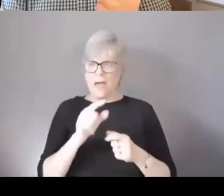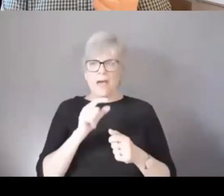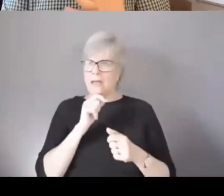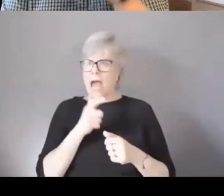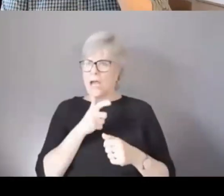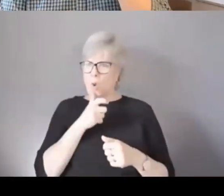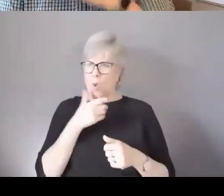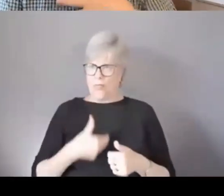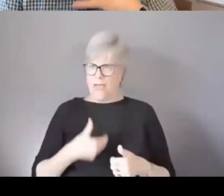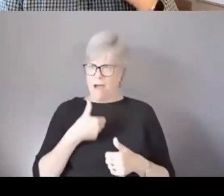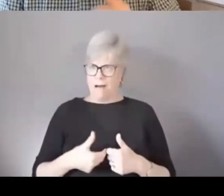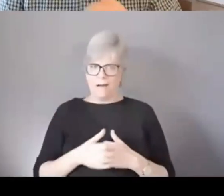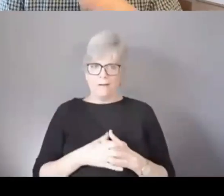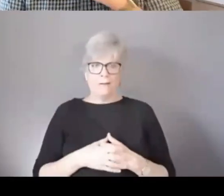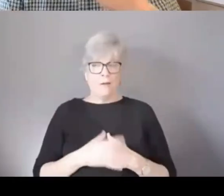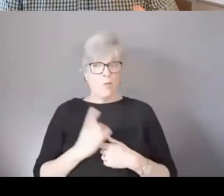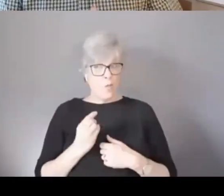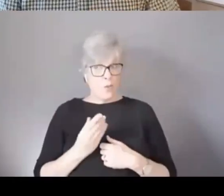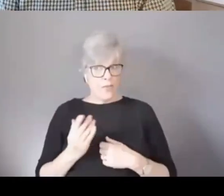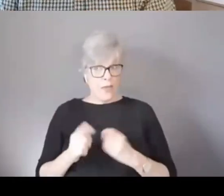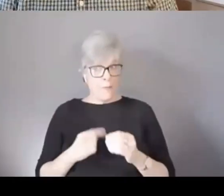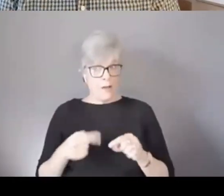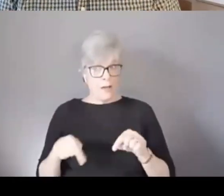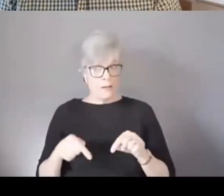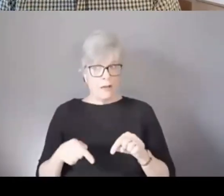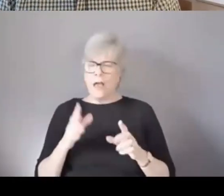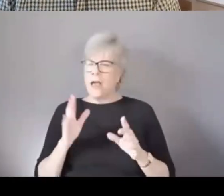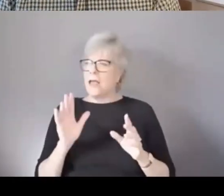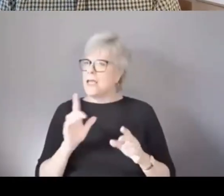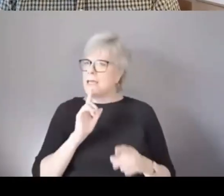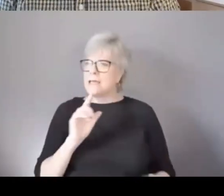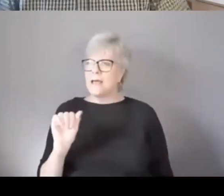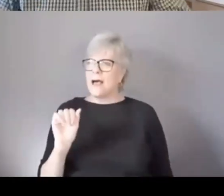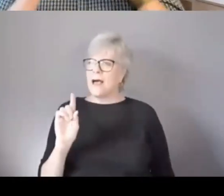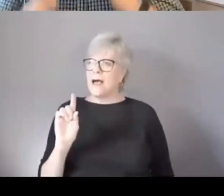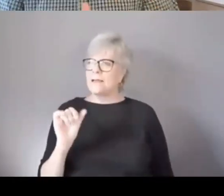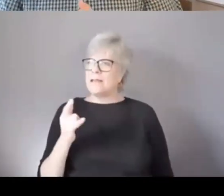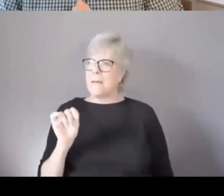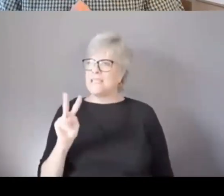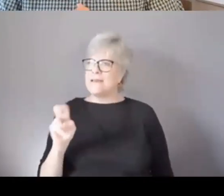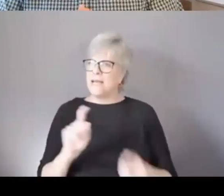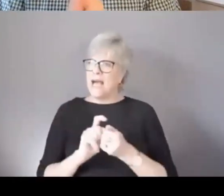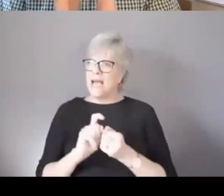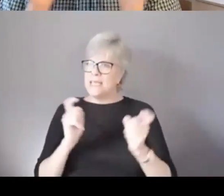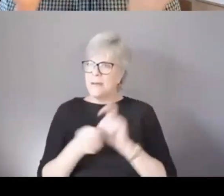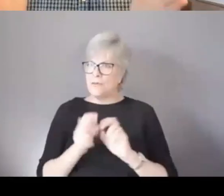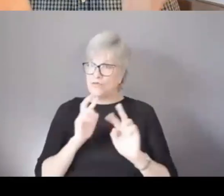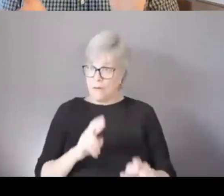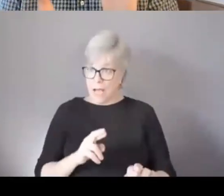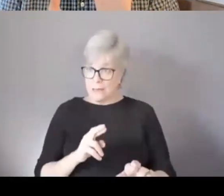other thing to think about for anxiety is that it is a completely adaptive response, right? So if you didn't have